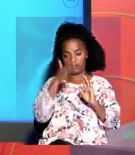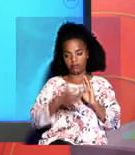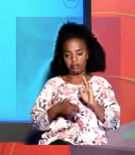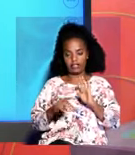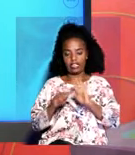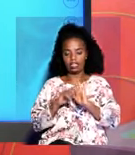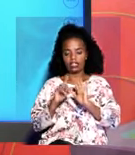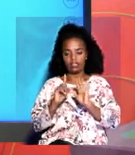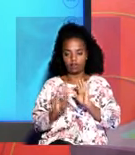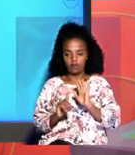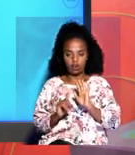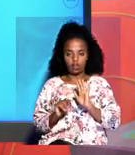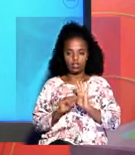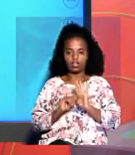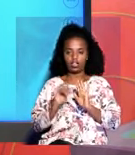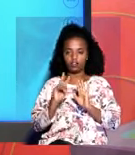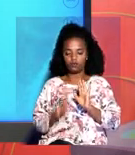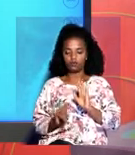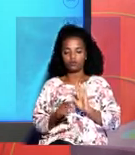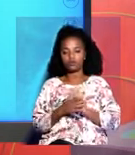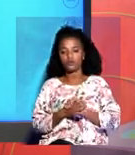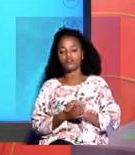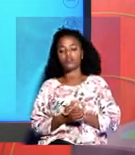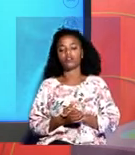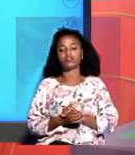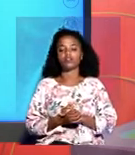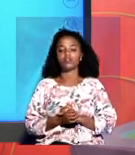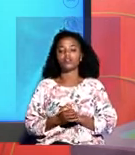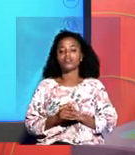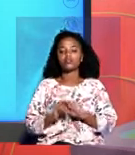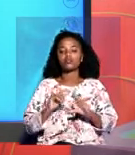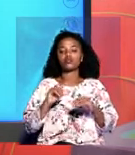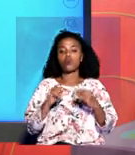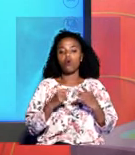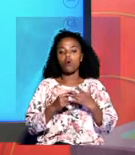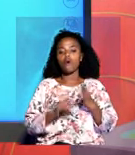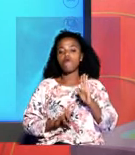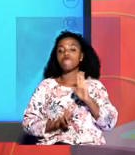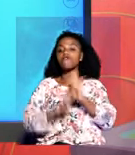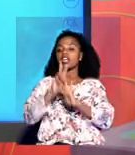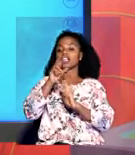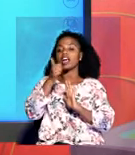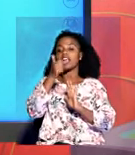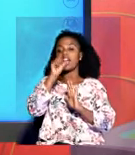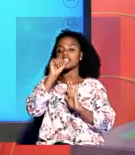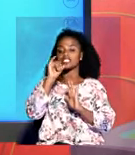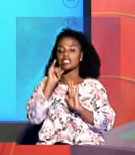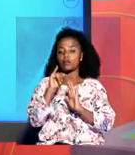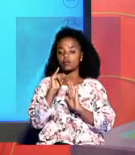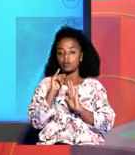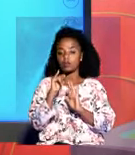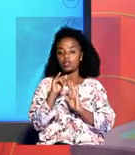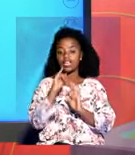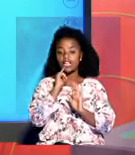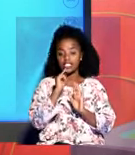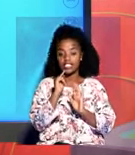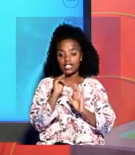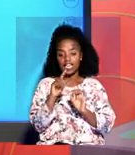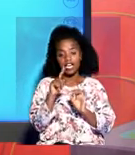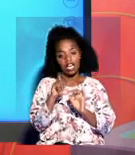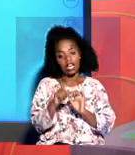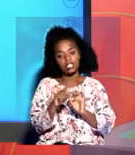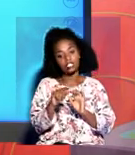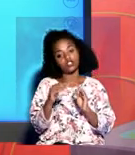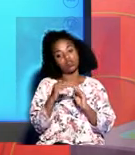1, negative 2. So, the vertical asymptote is this, the vertical line x equals